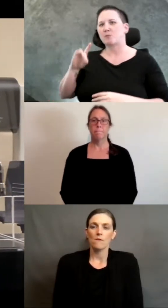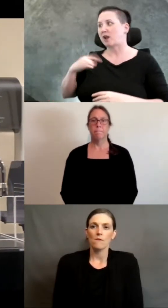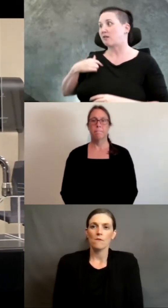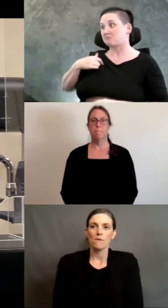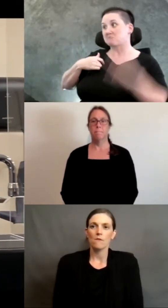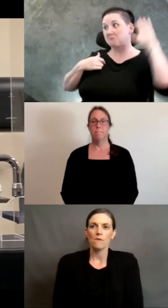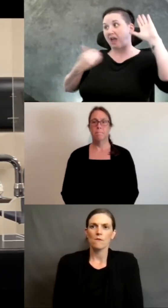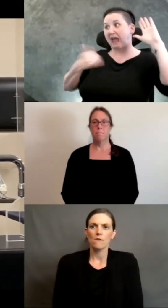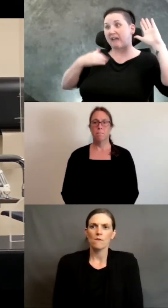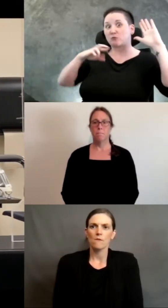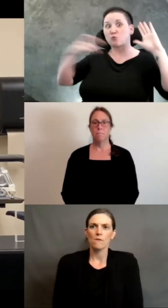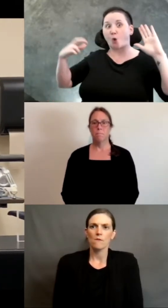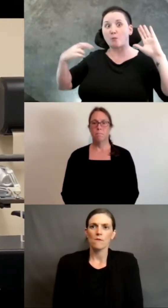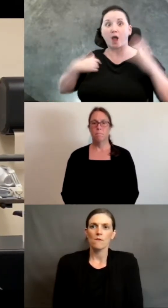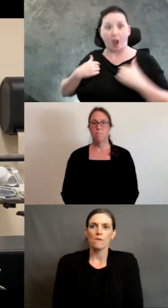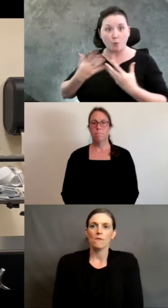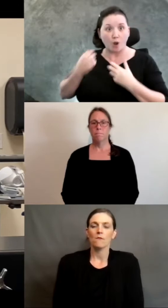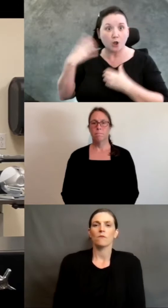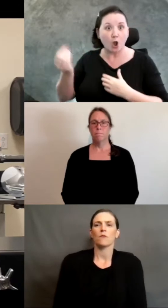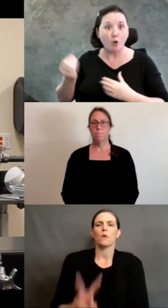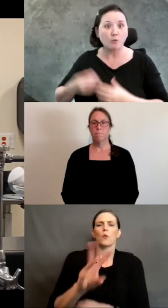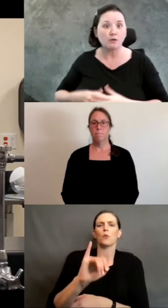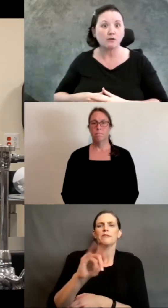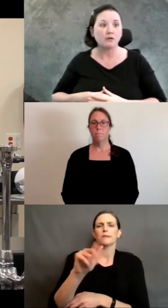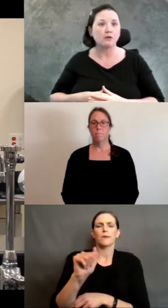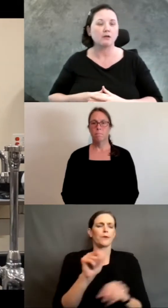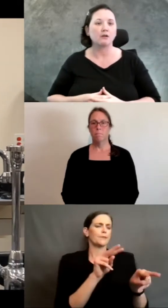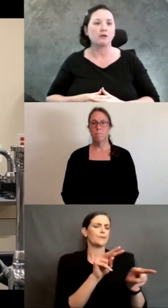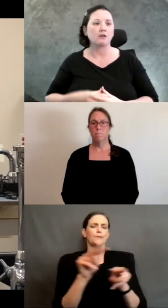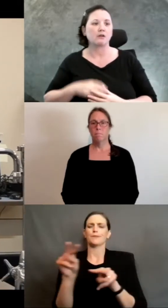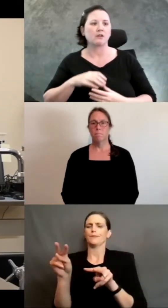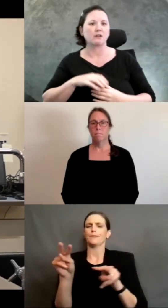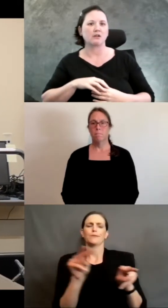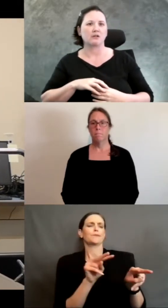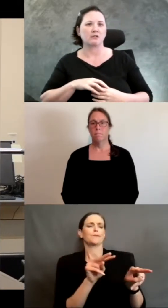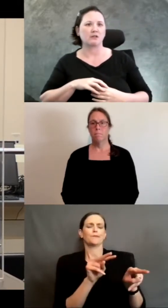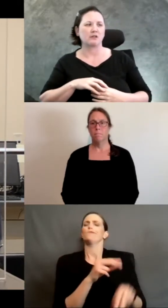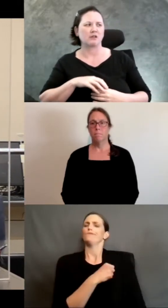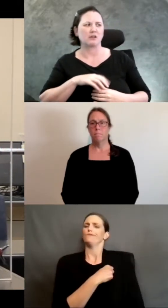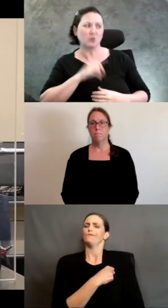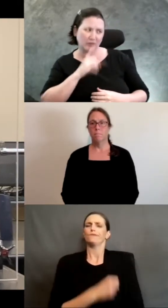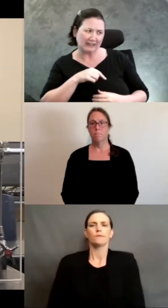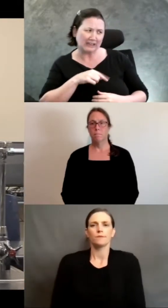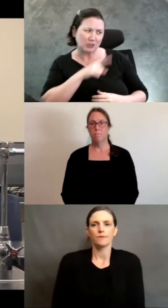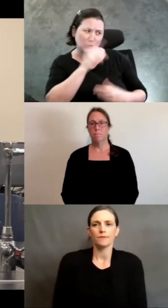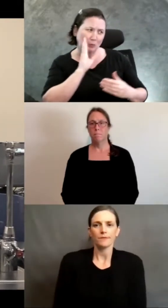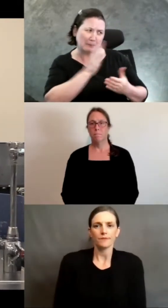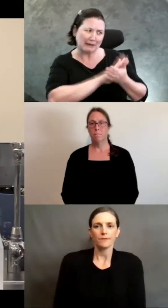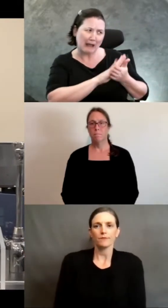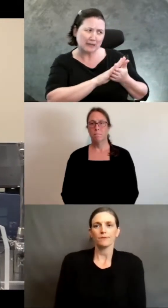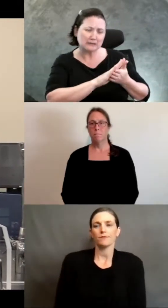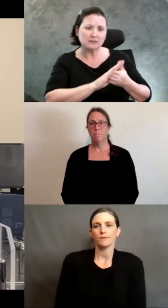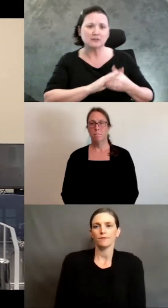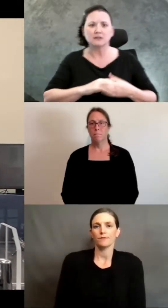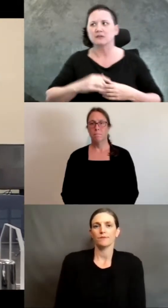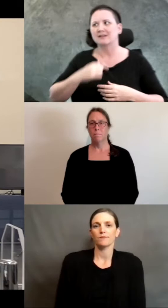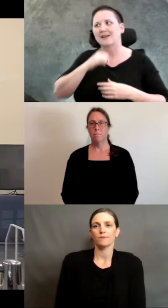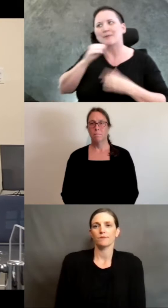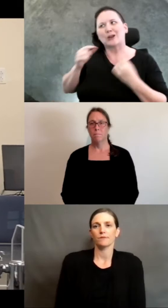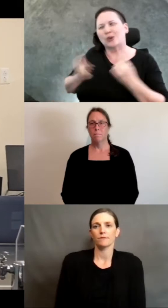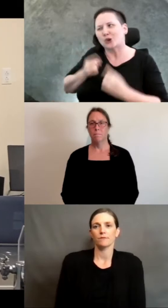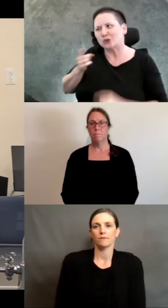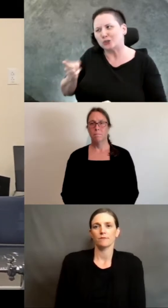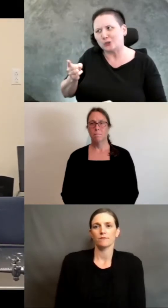go. Vesperia looks at the others. Really? Will you be nice? I won't hurt you, if that's what you're